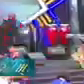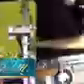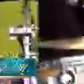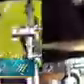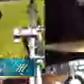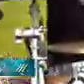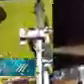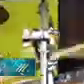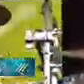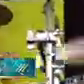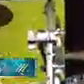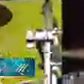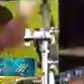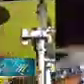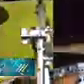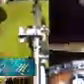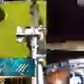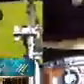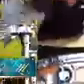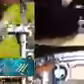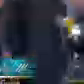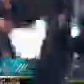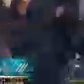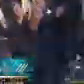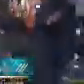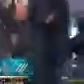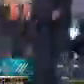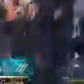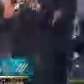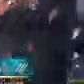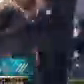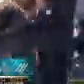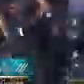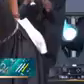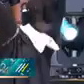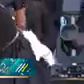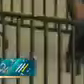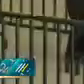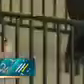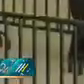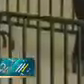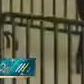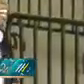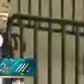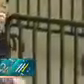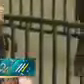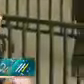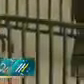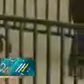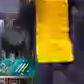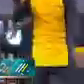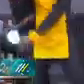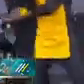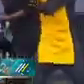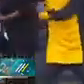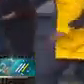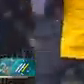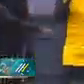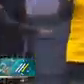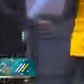power power power fire fire fire fire